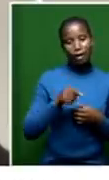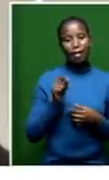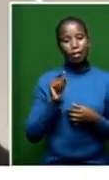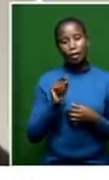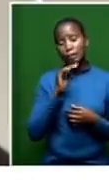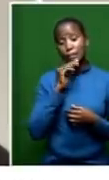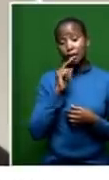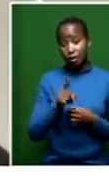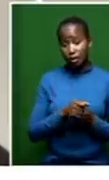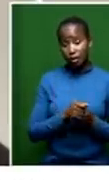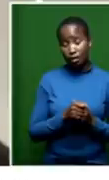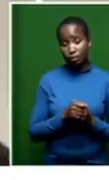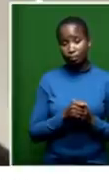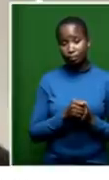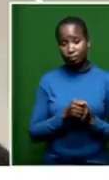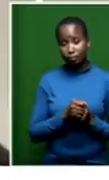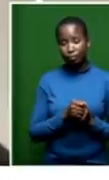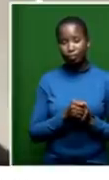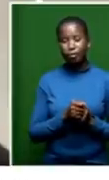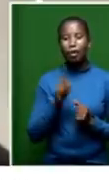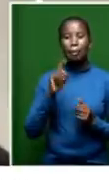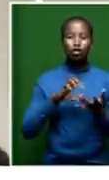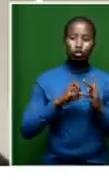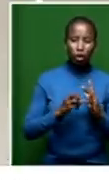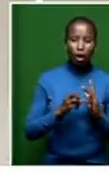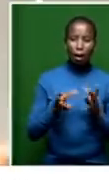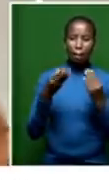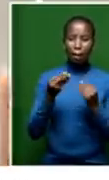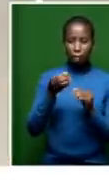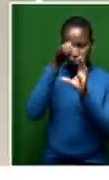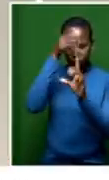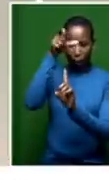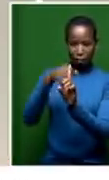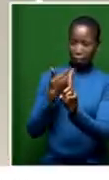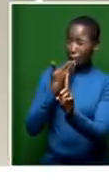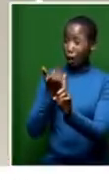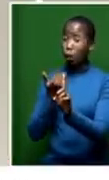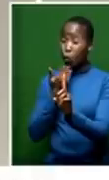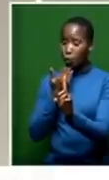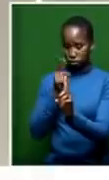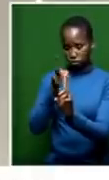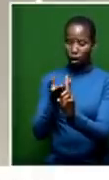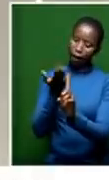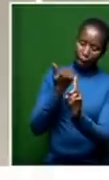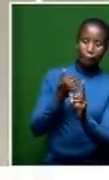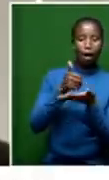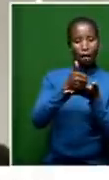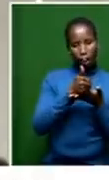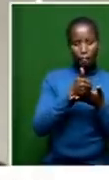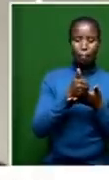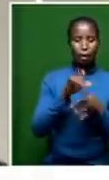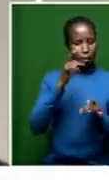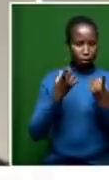to get the best of who we can get, because the roles are more kind of expanded than initially